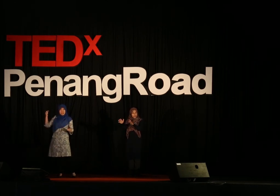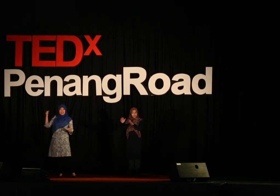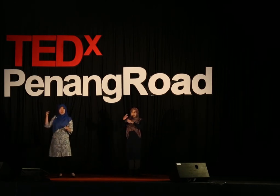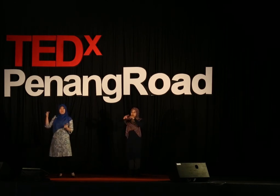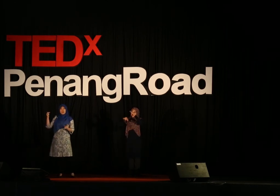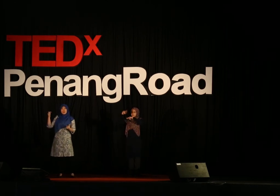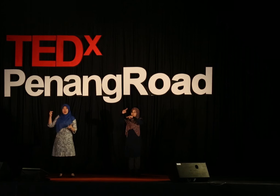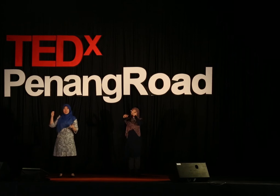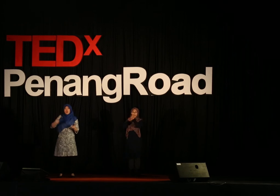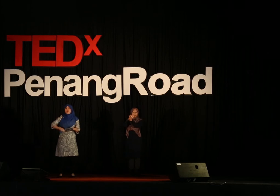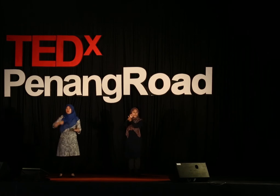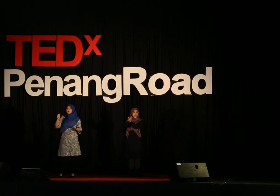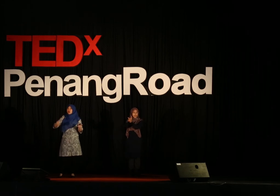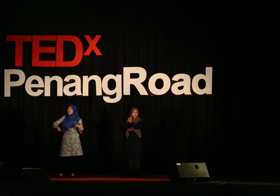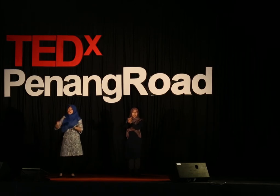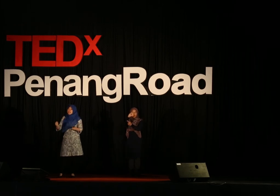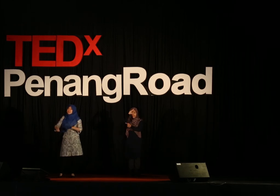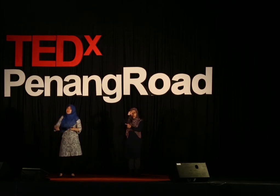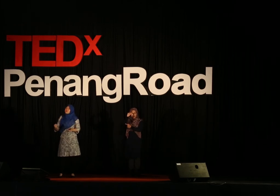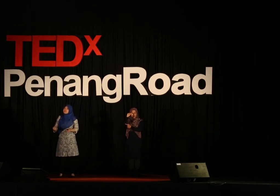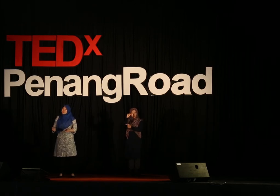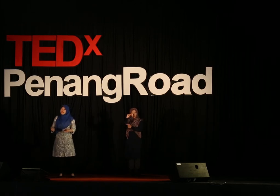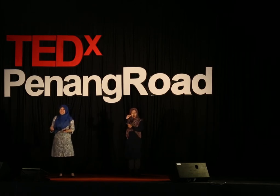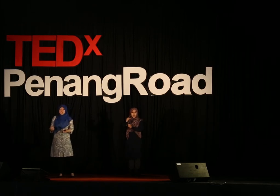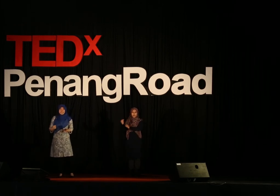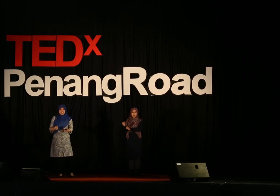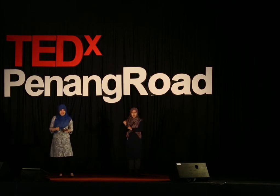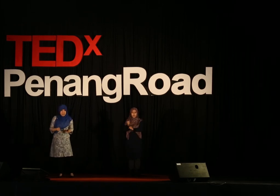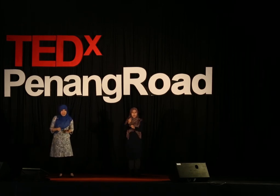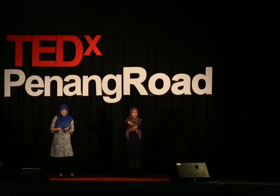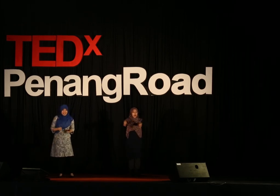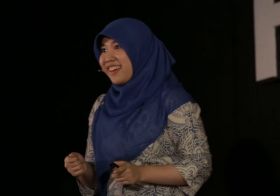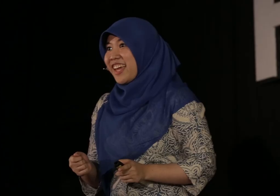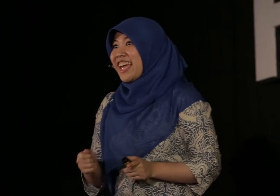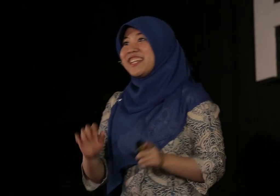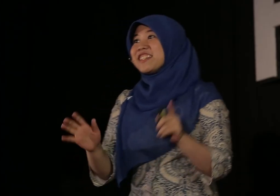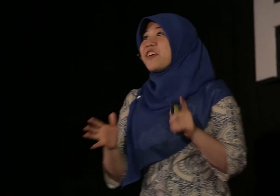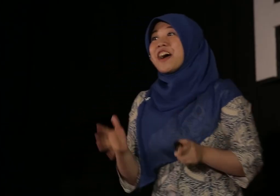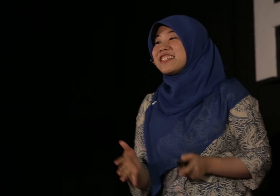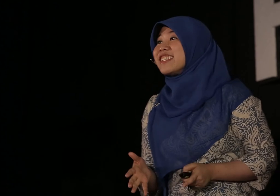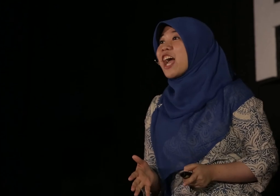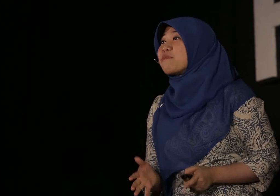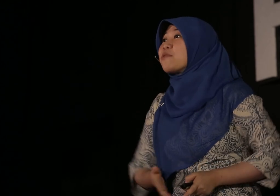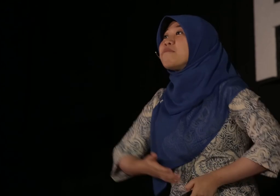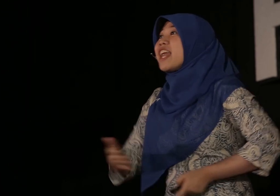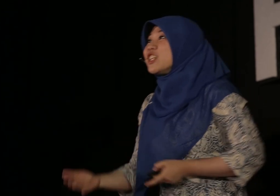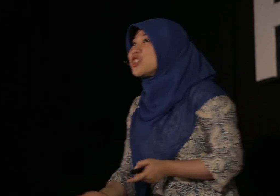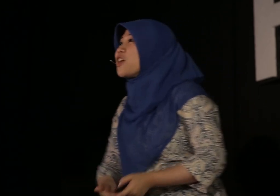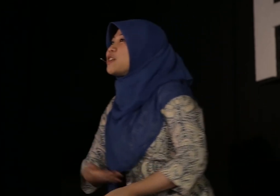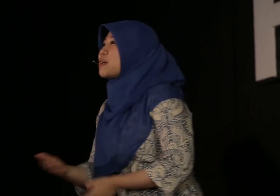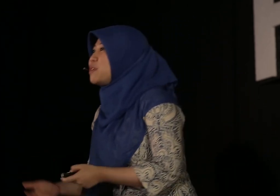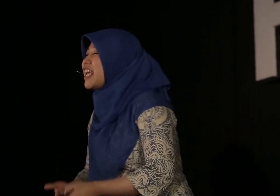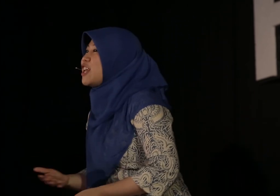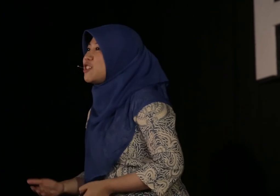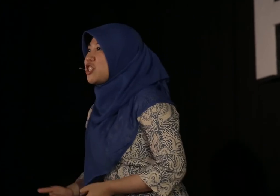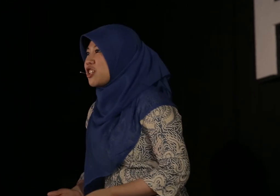building, and I met the guy who cleaned the mosque is actually a deaf guy. He doesn't know how to sign, but we managed